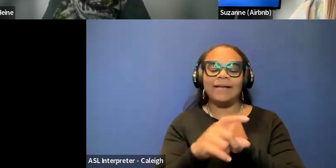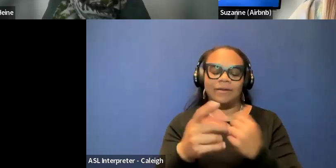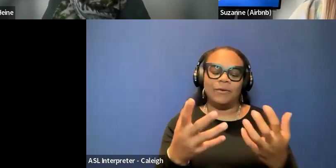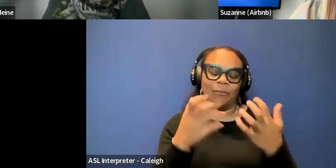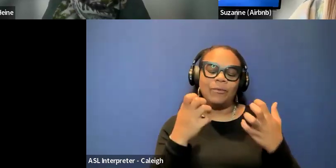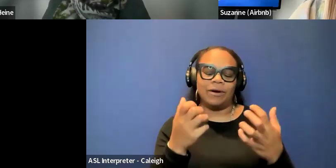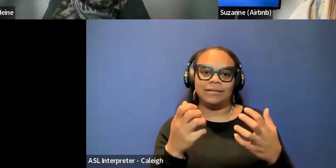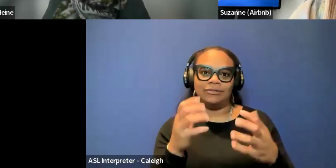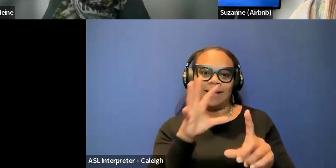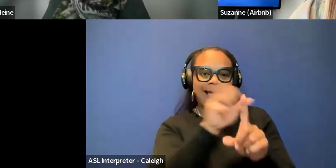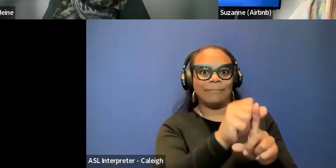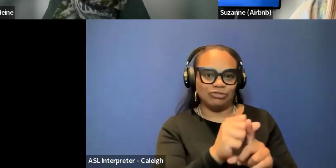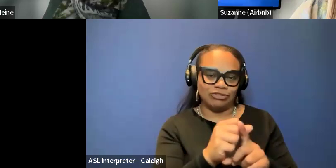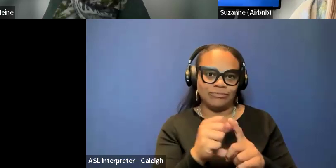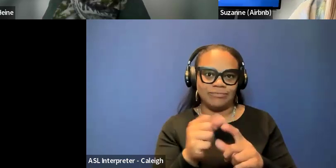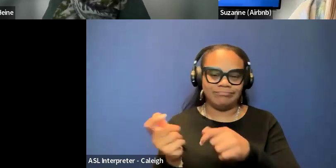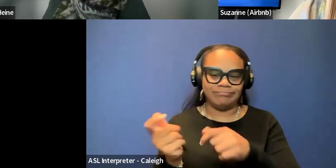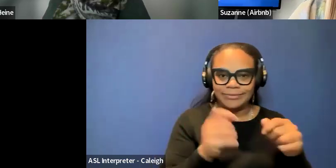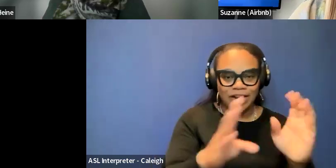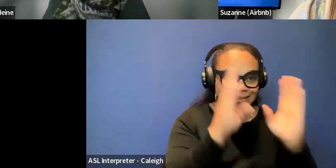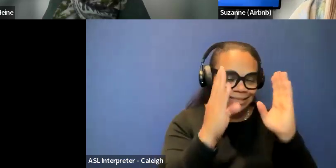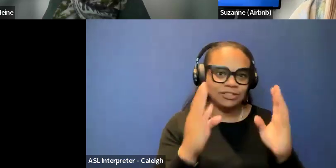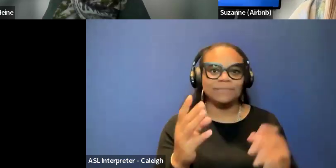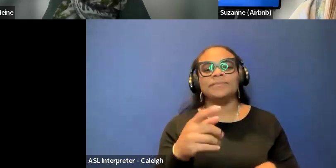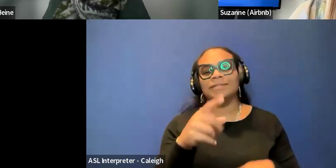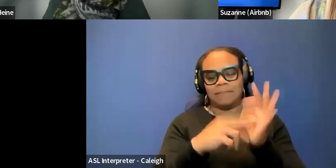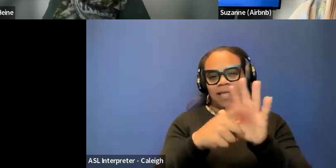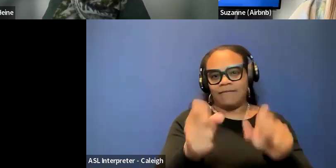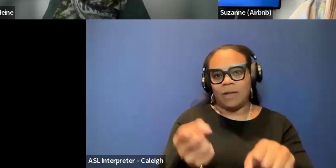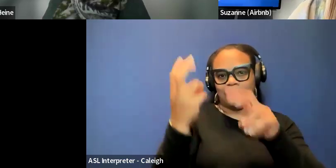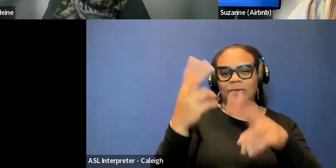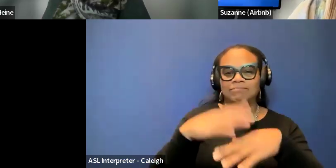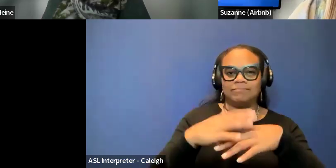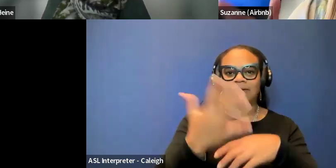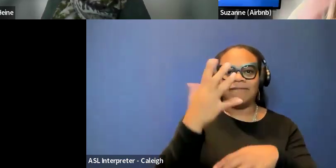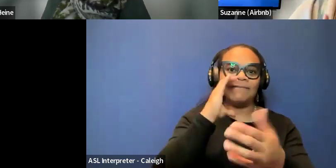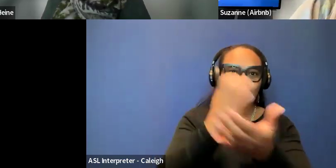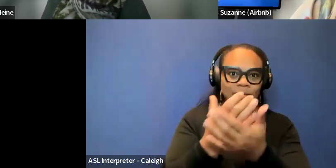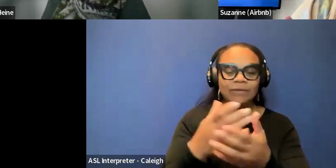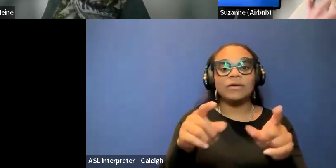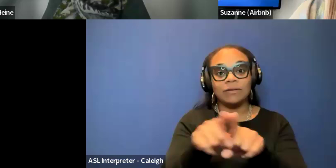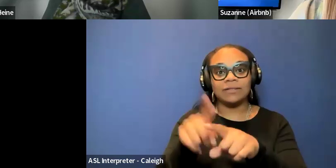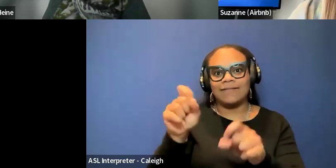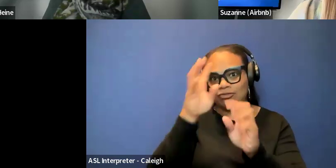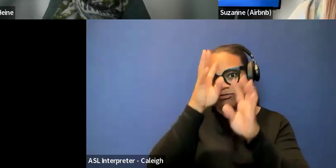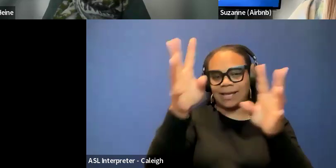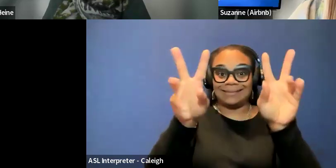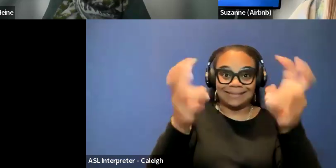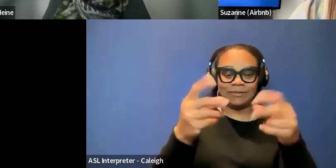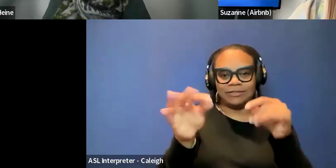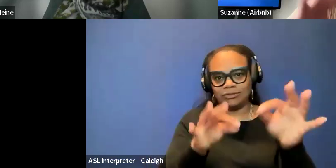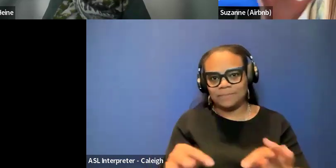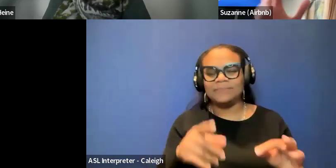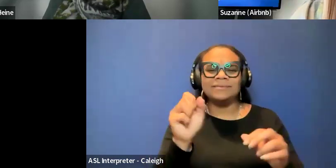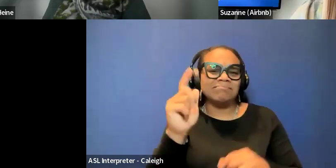upload 5 photos at this stage, and also create a title and a description. You can always edit these, you can change them. So we